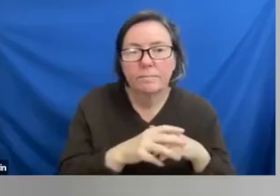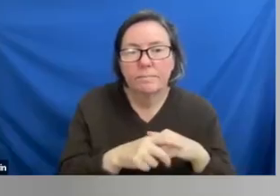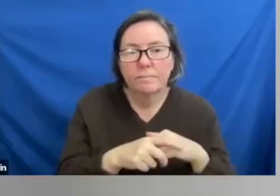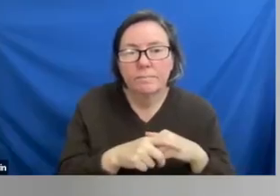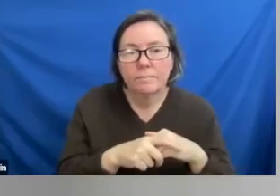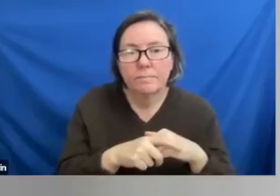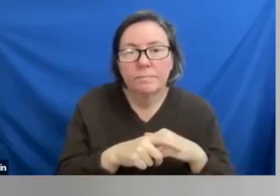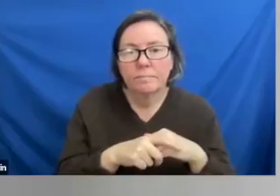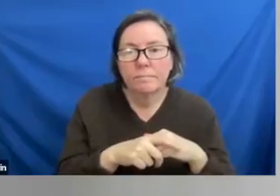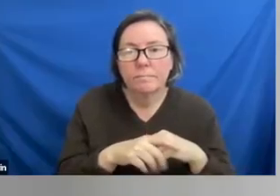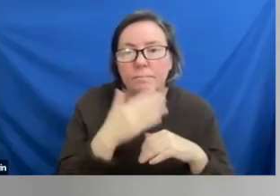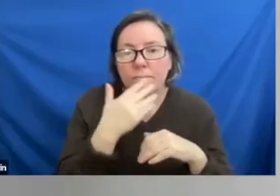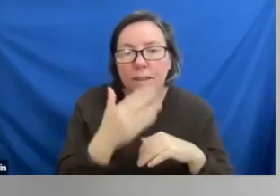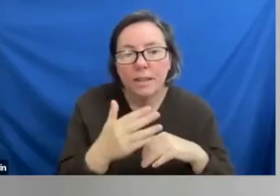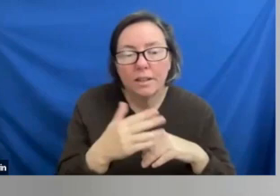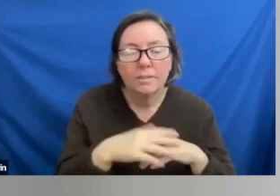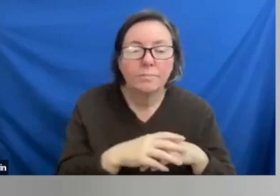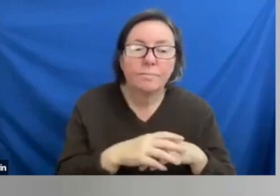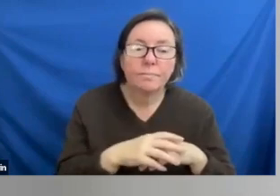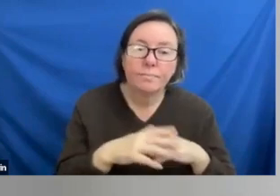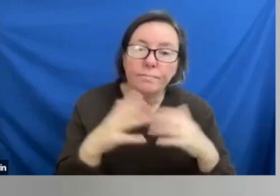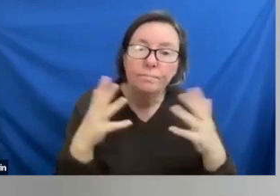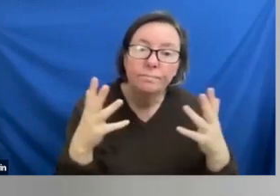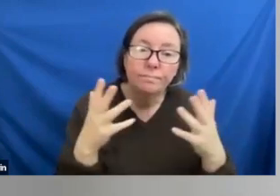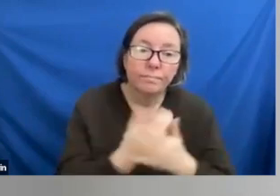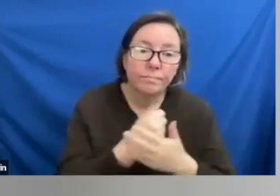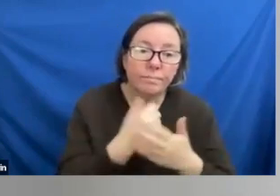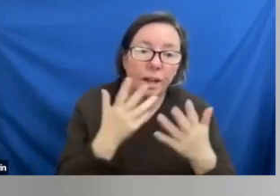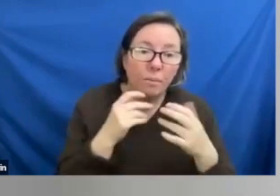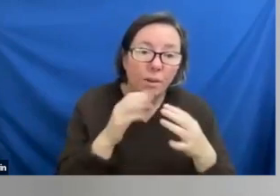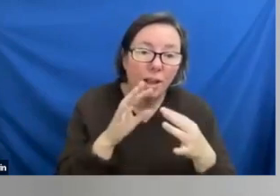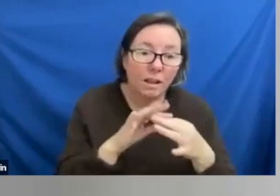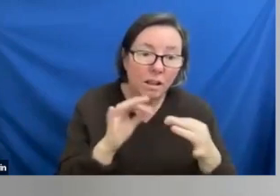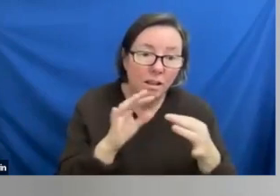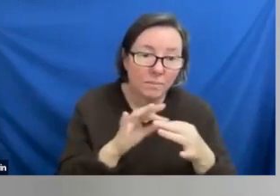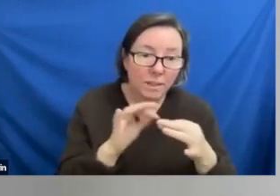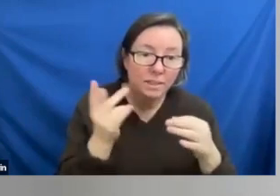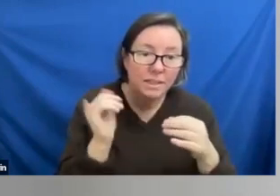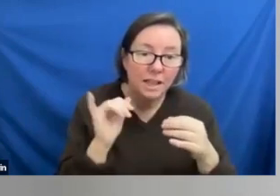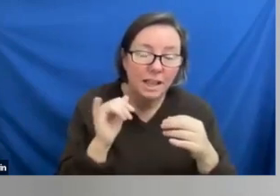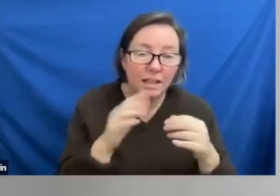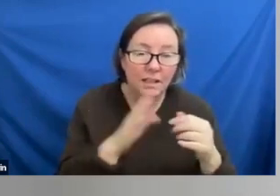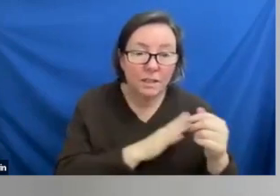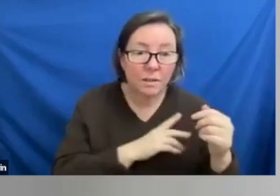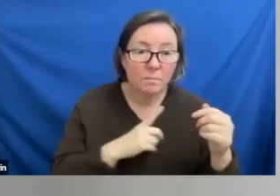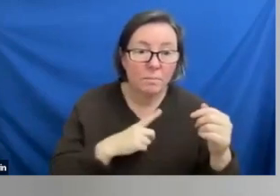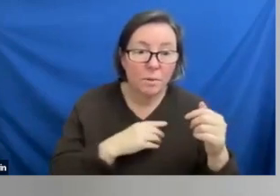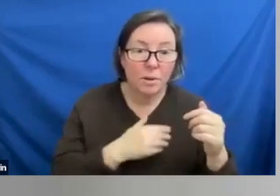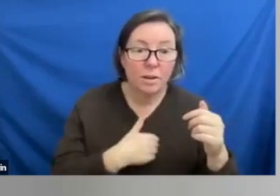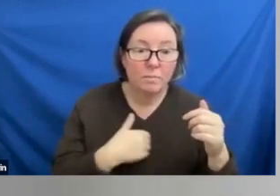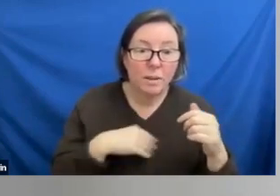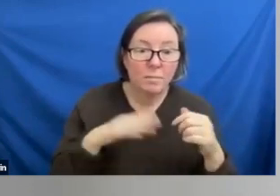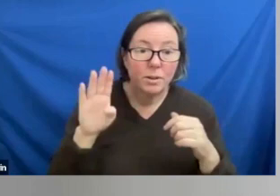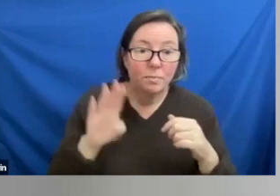you. I just wanted to make comment, not just as a board member of Boston United,